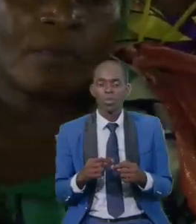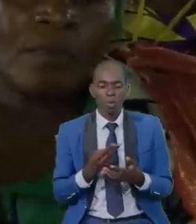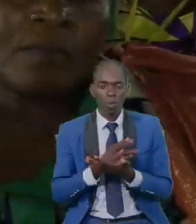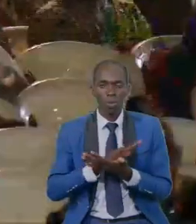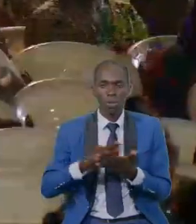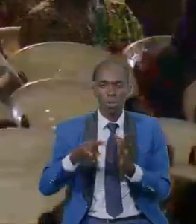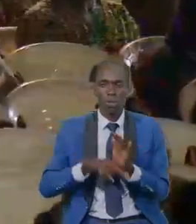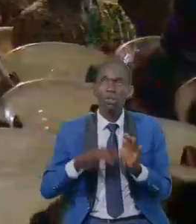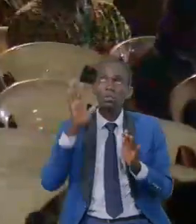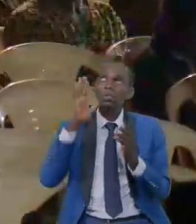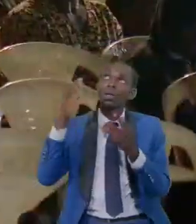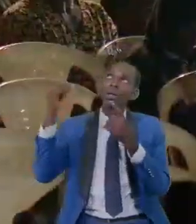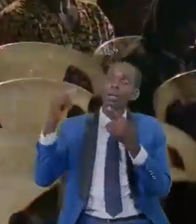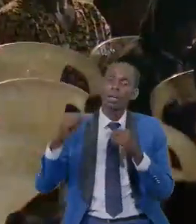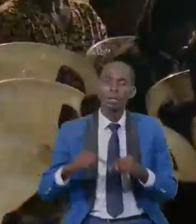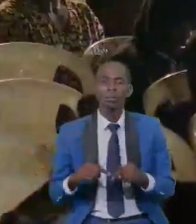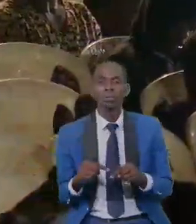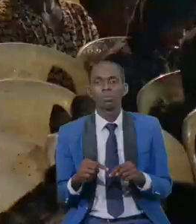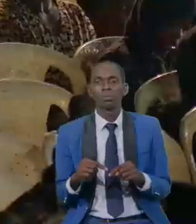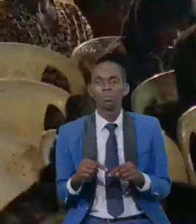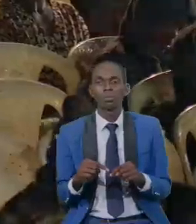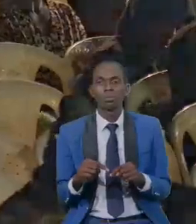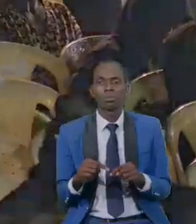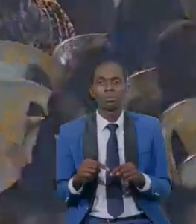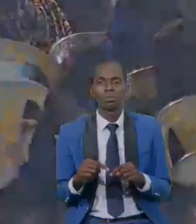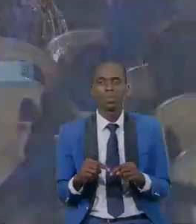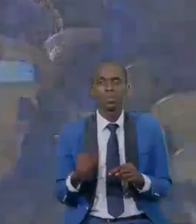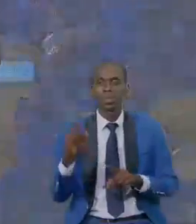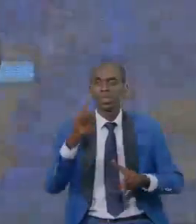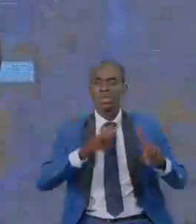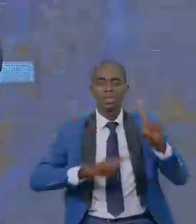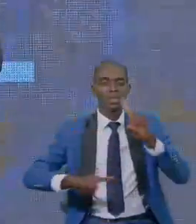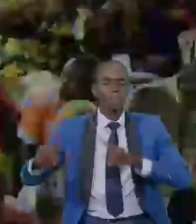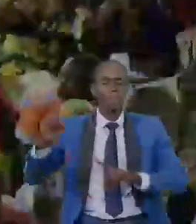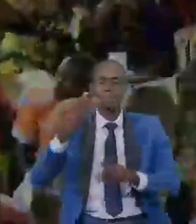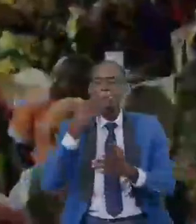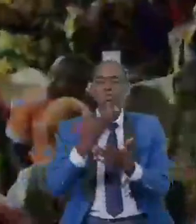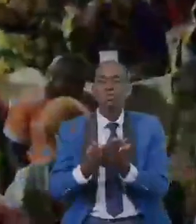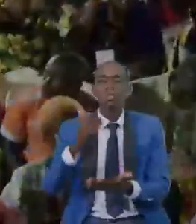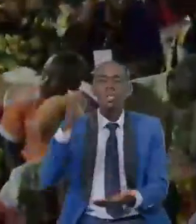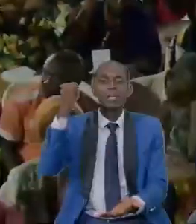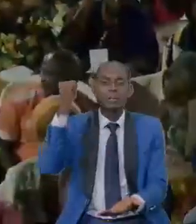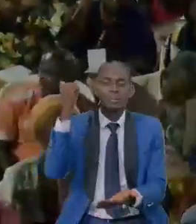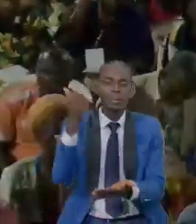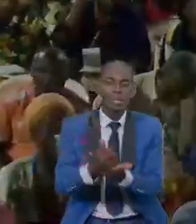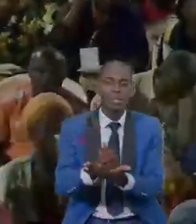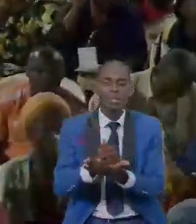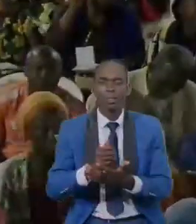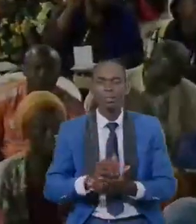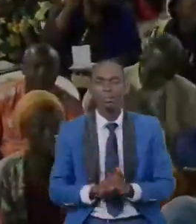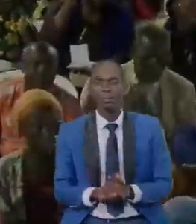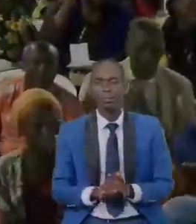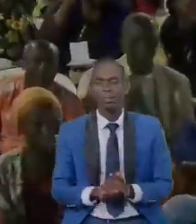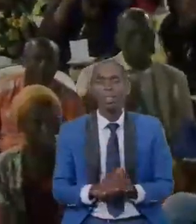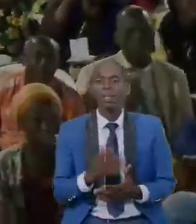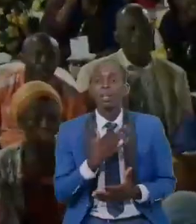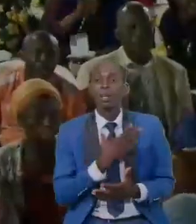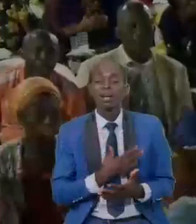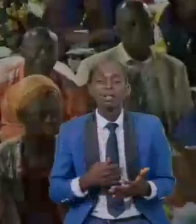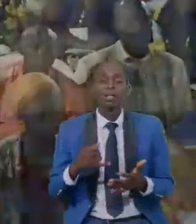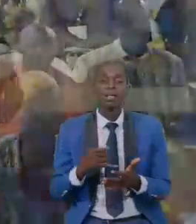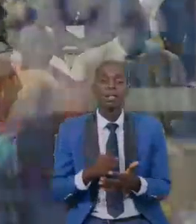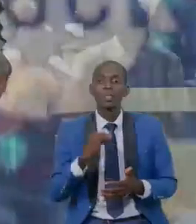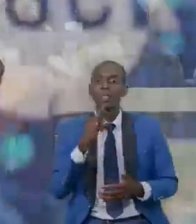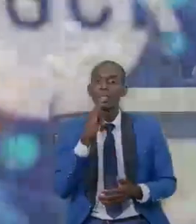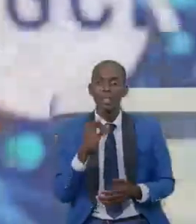Holiness will come. Give me a good amen. And it is Christ